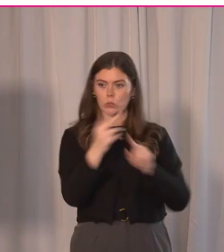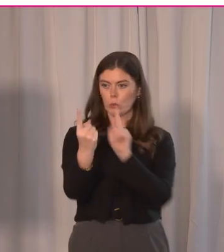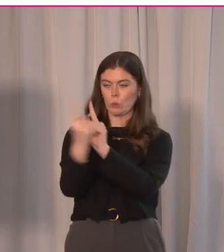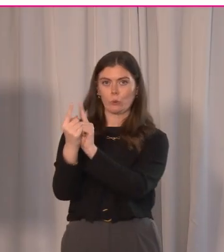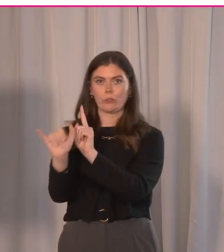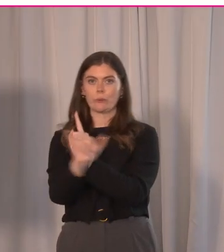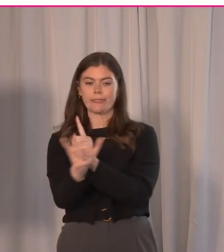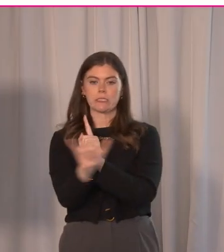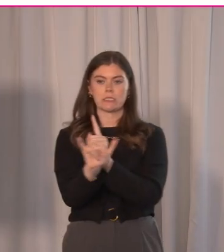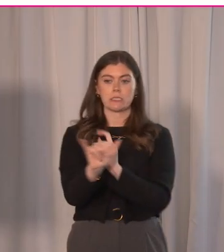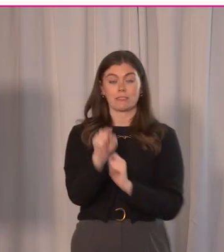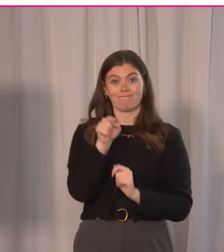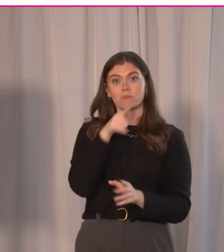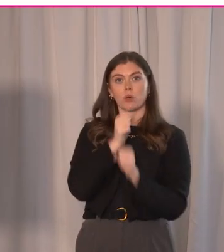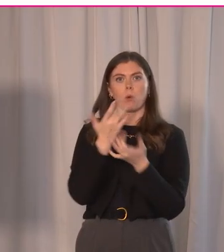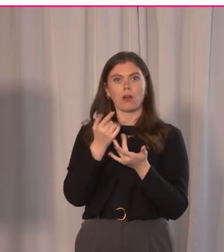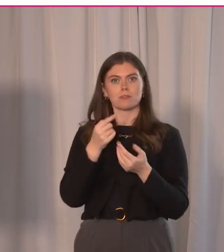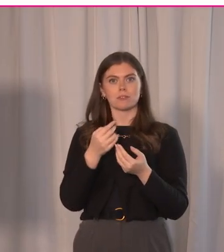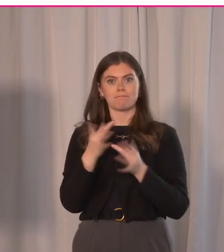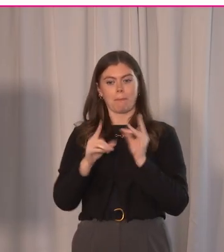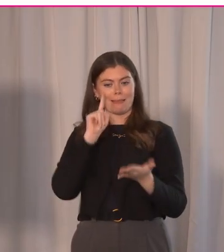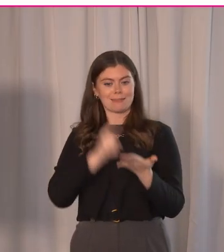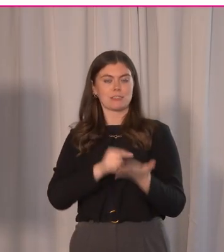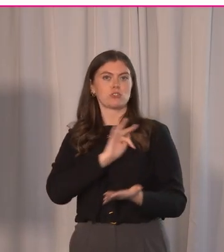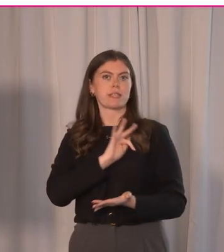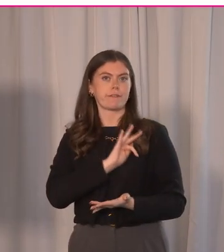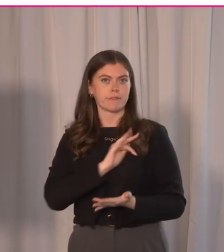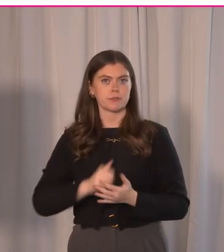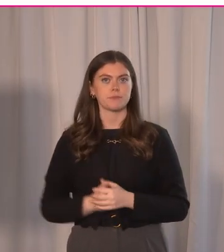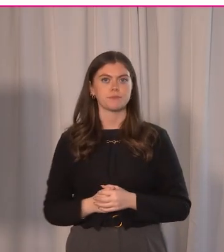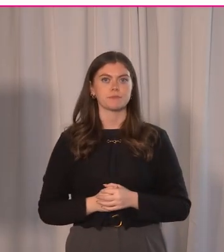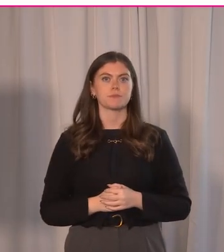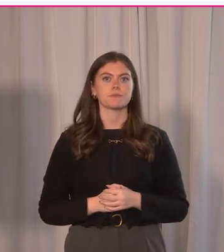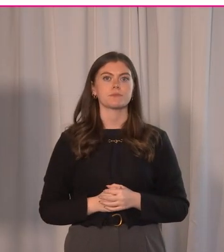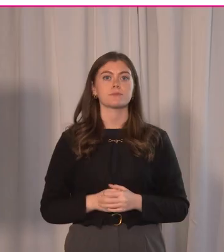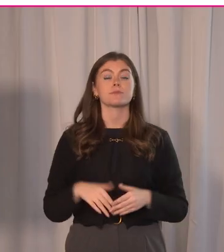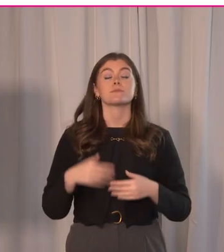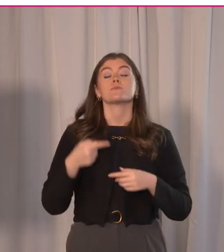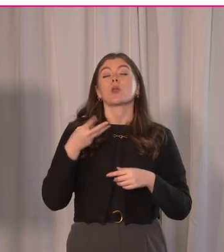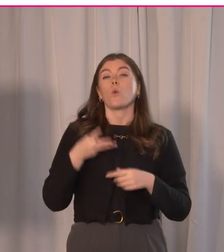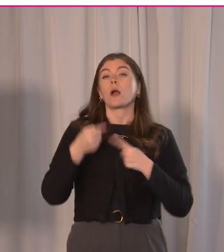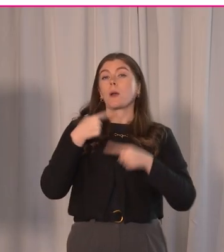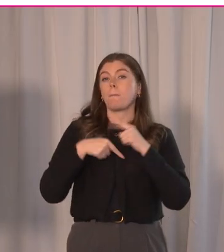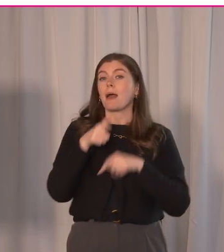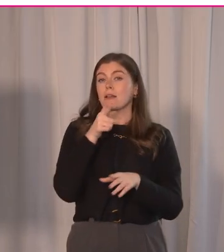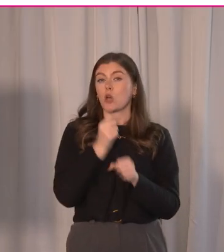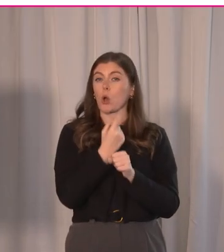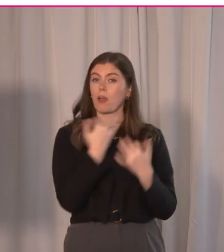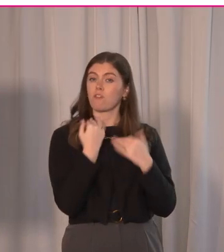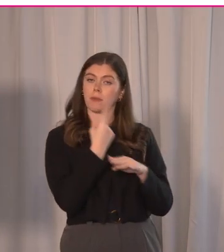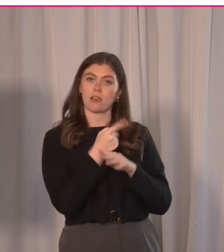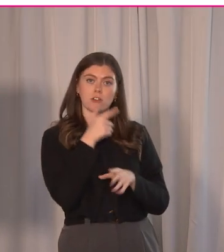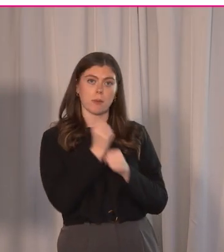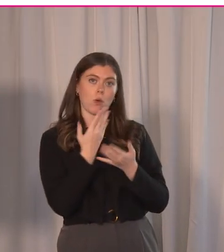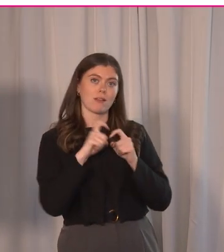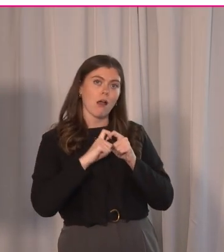was them getting the choice for themselves. There's something I'm going to come back on that's here, and it's the continuity